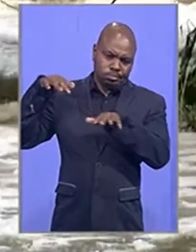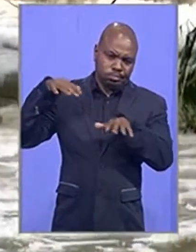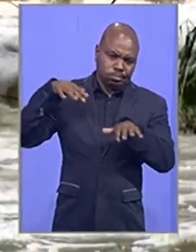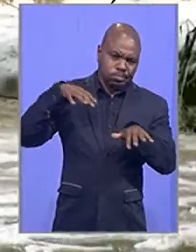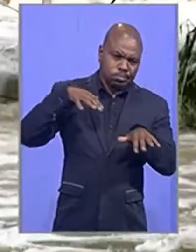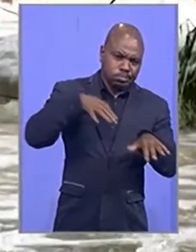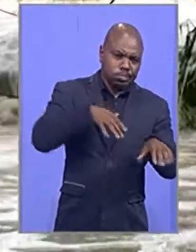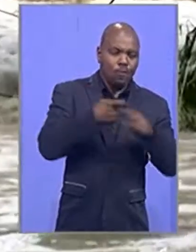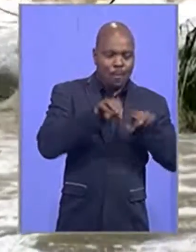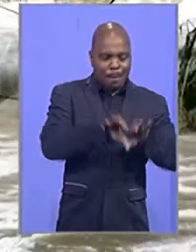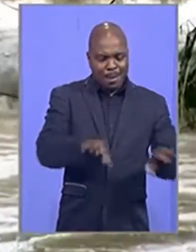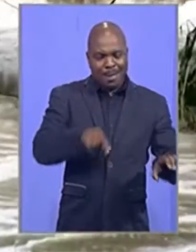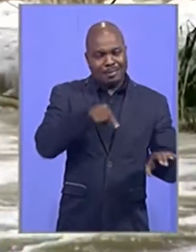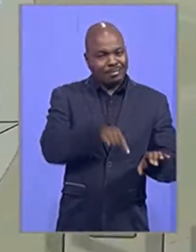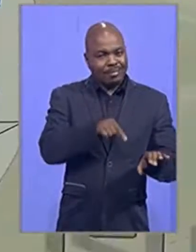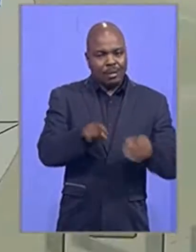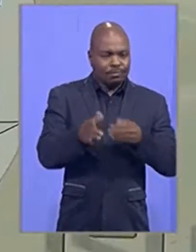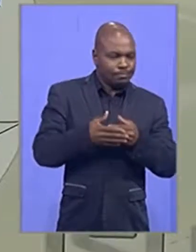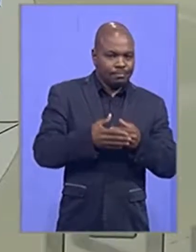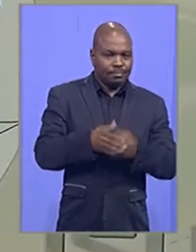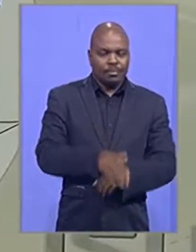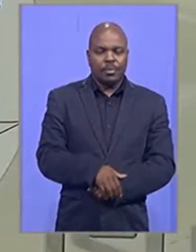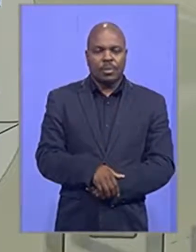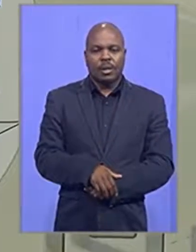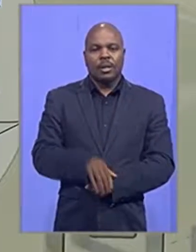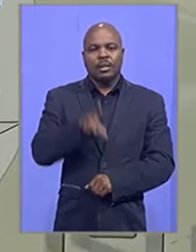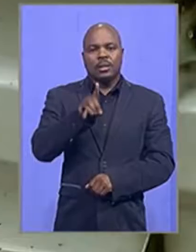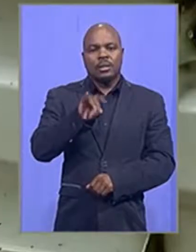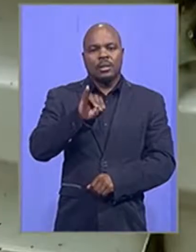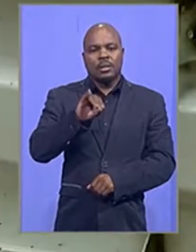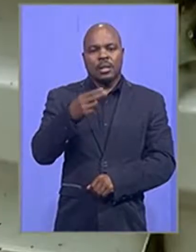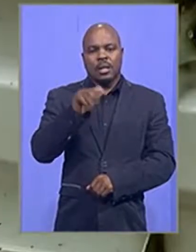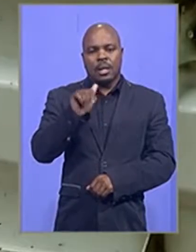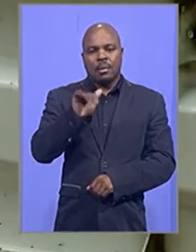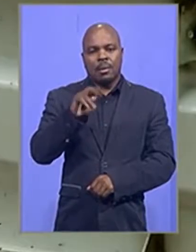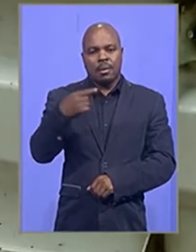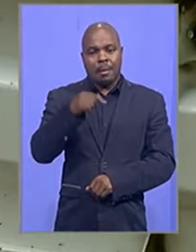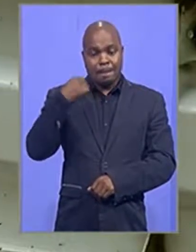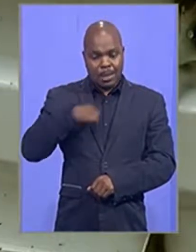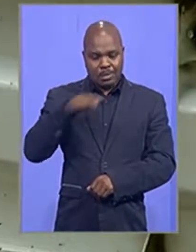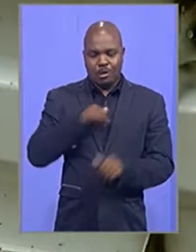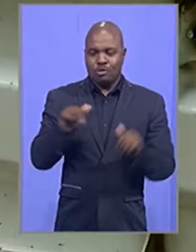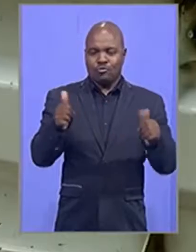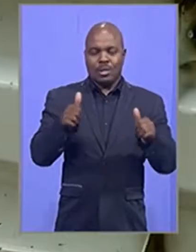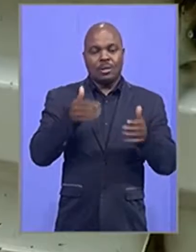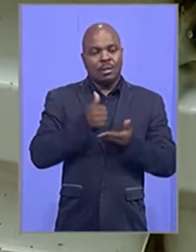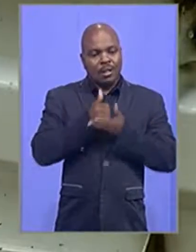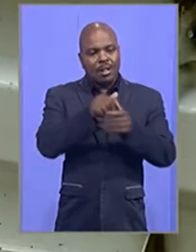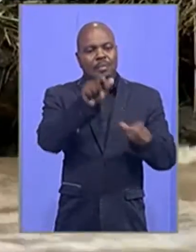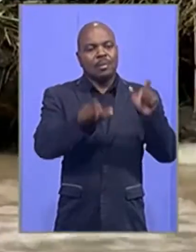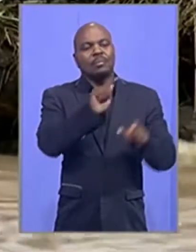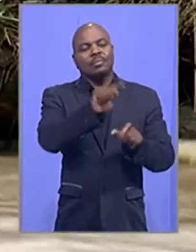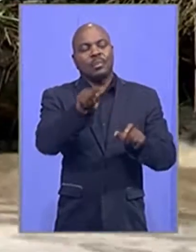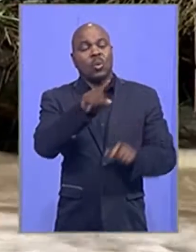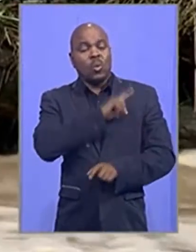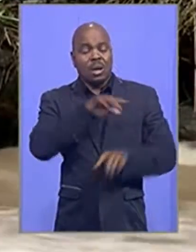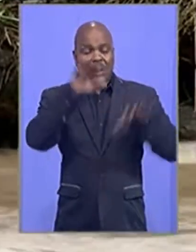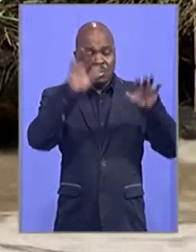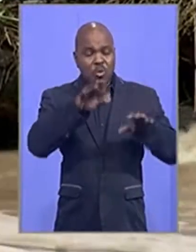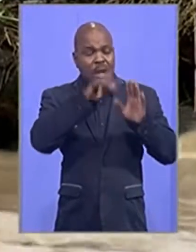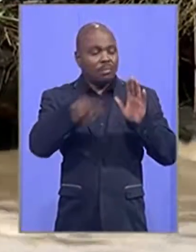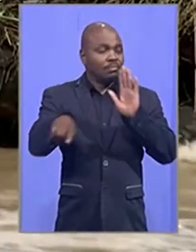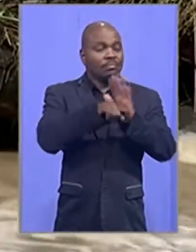in the sewage pipes and it blocks here. Masepala wa dihlabeng o malalala otswe go thusa batho ba tla angwa ke dipula tsena tsentseng di tswela